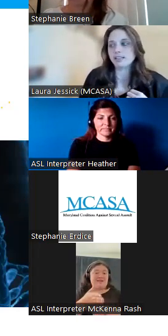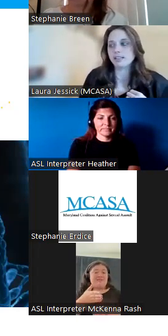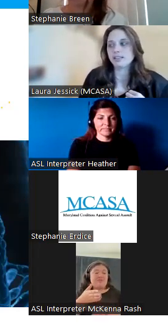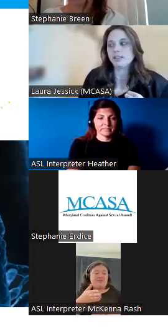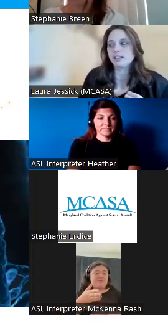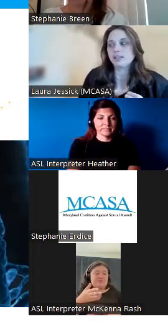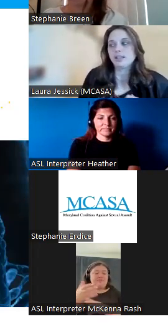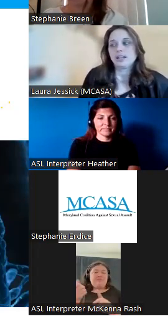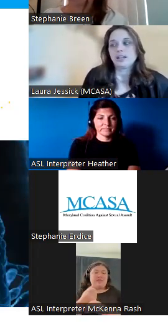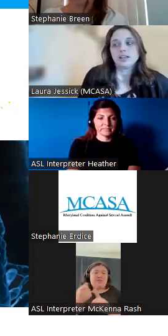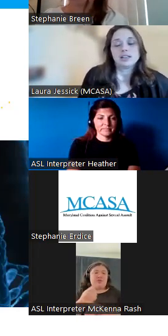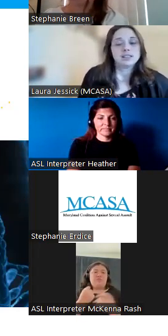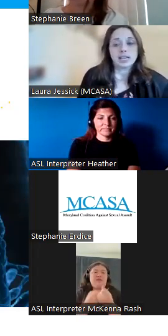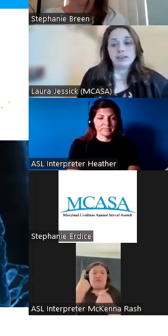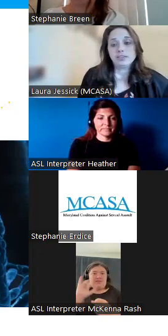for that.